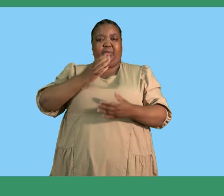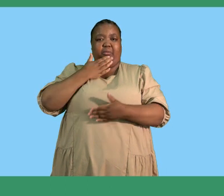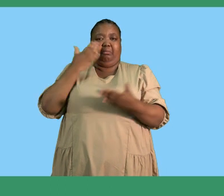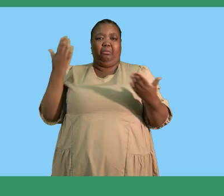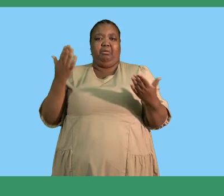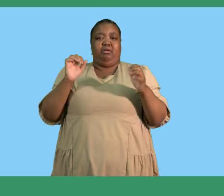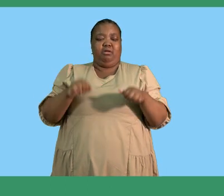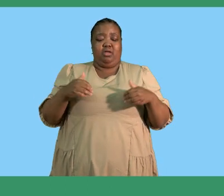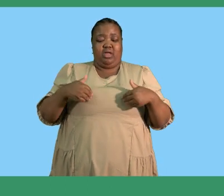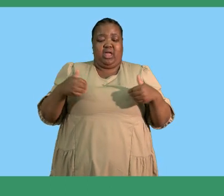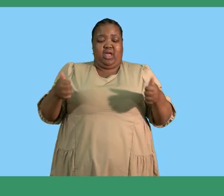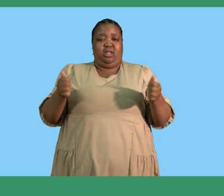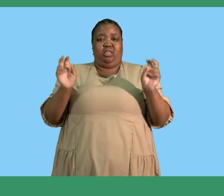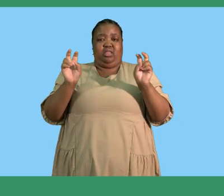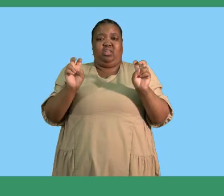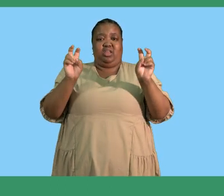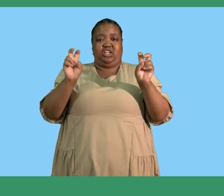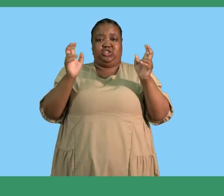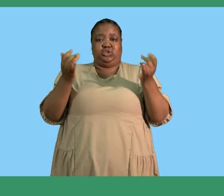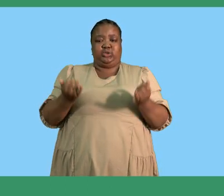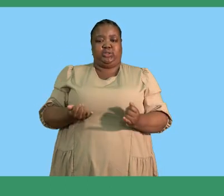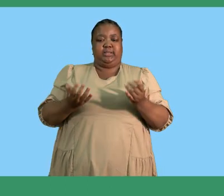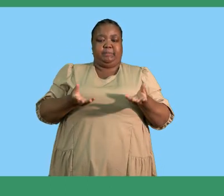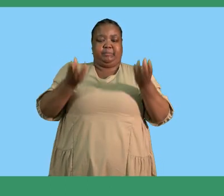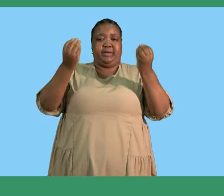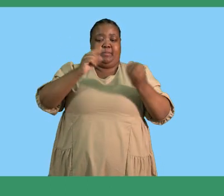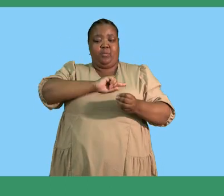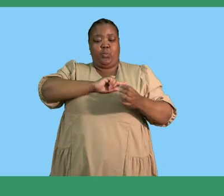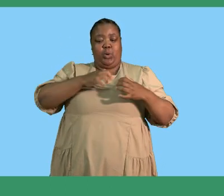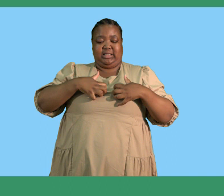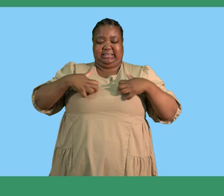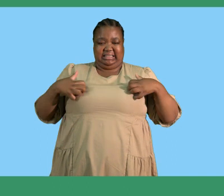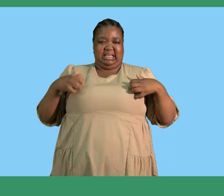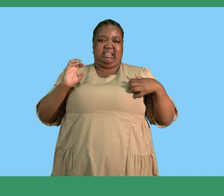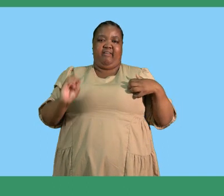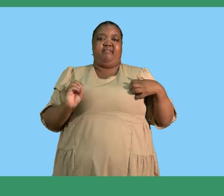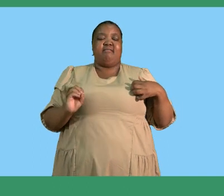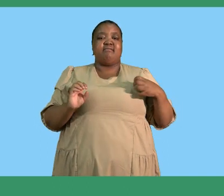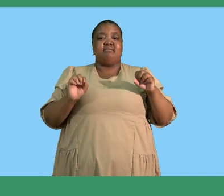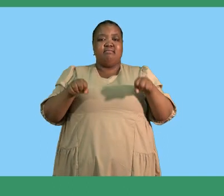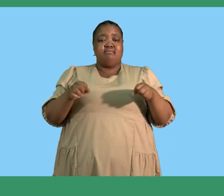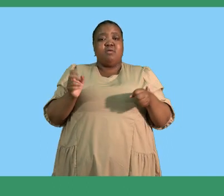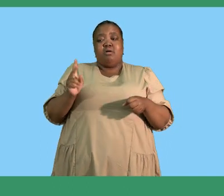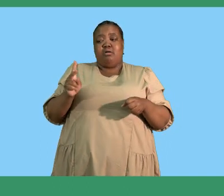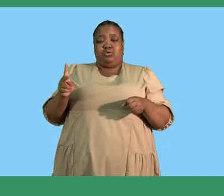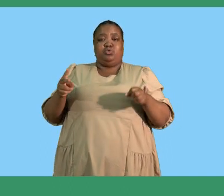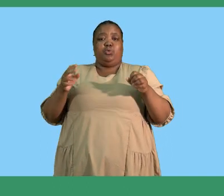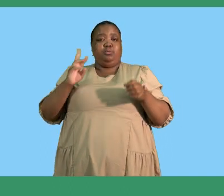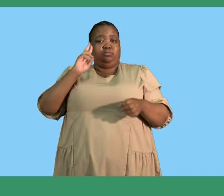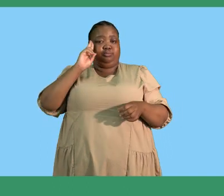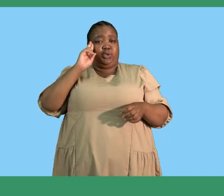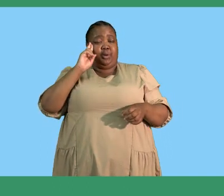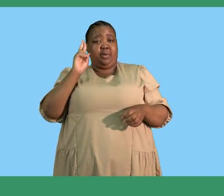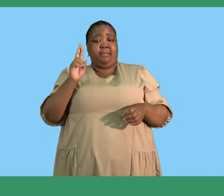or they have health issues that may have developed because of the stress. Now, also you